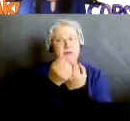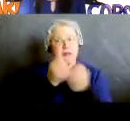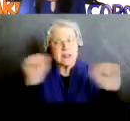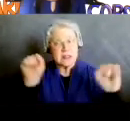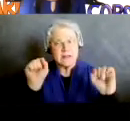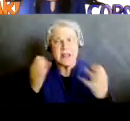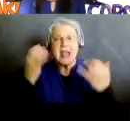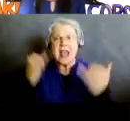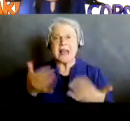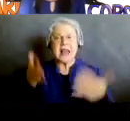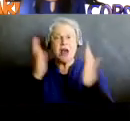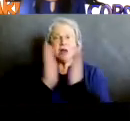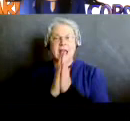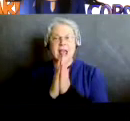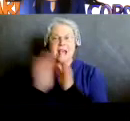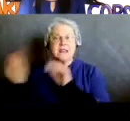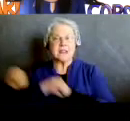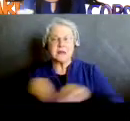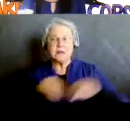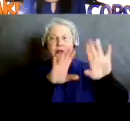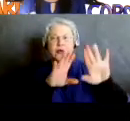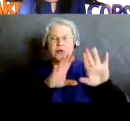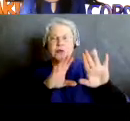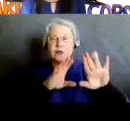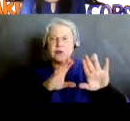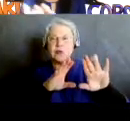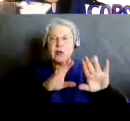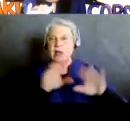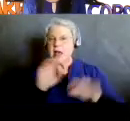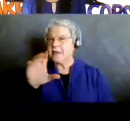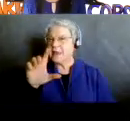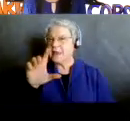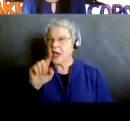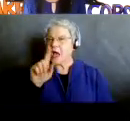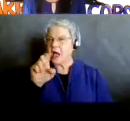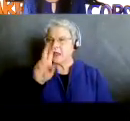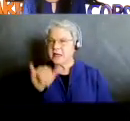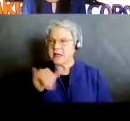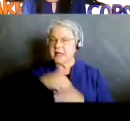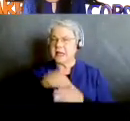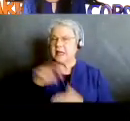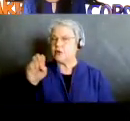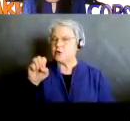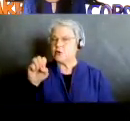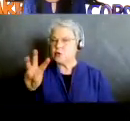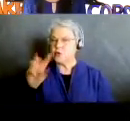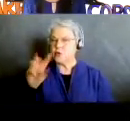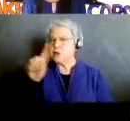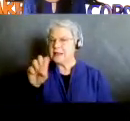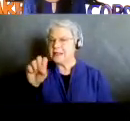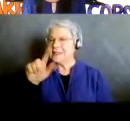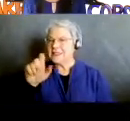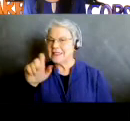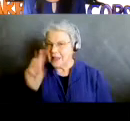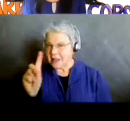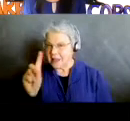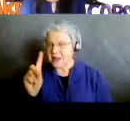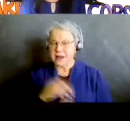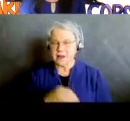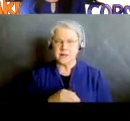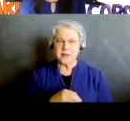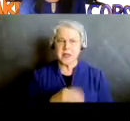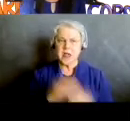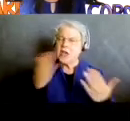asking to move to the settler colony of New Zealand. So what is going on with these different kinds of layers, right, between migration and